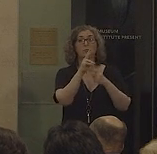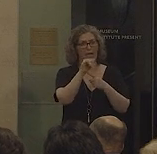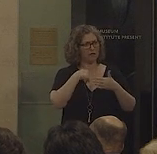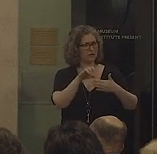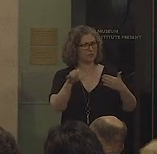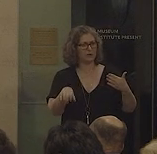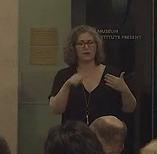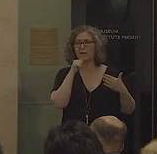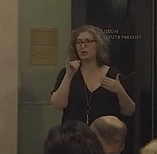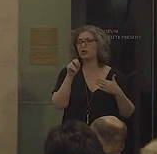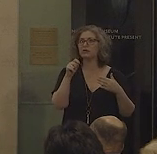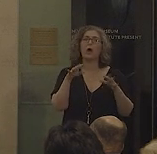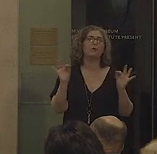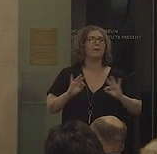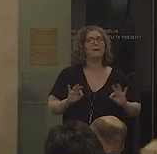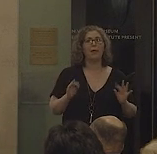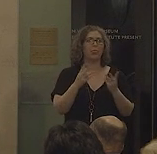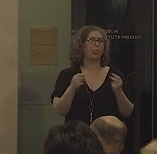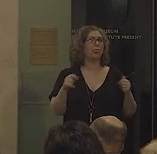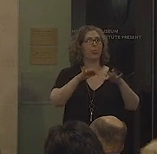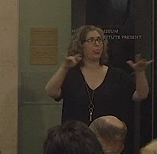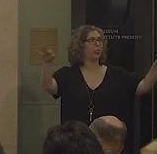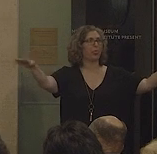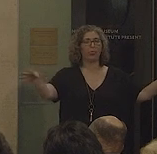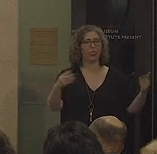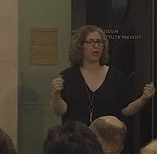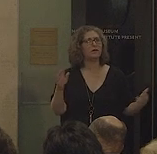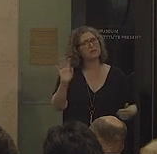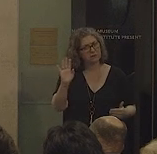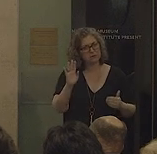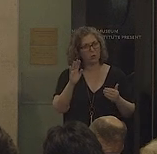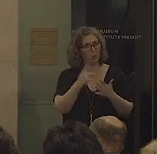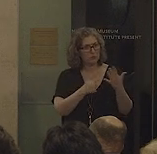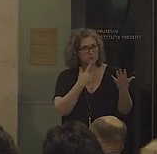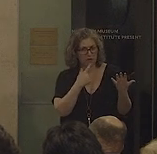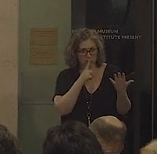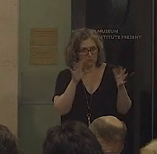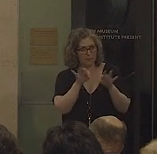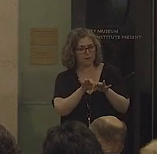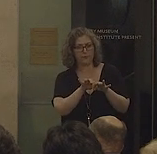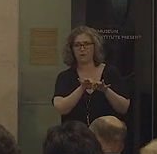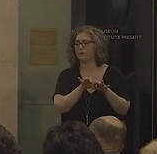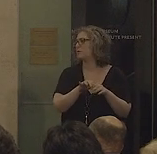know, dissolved in the ethernet, you know, that these things actually count.